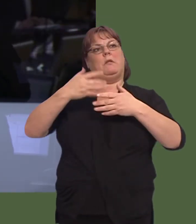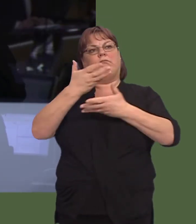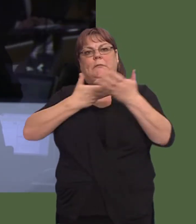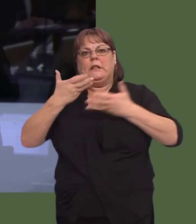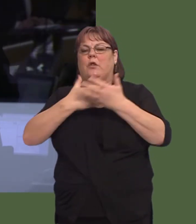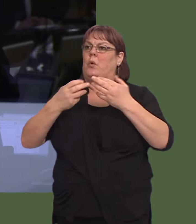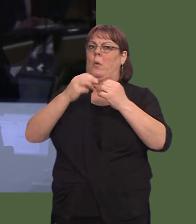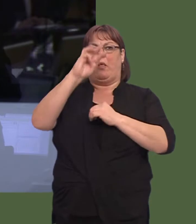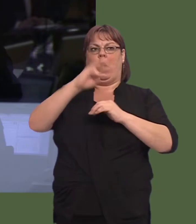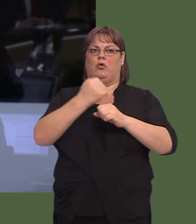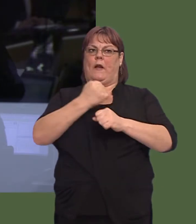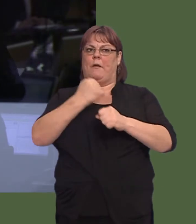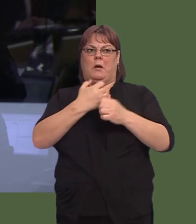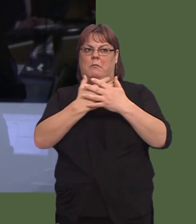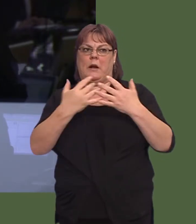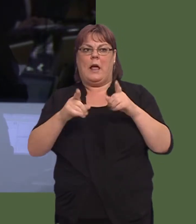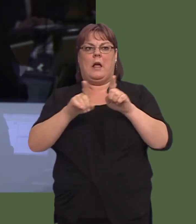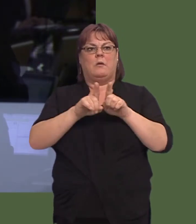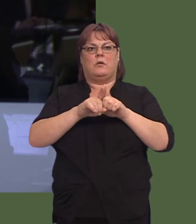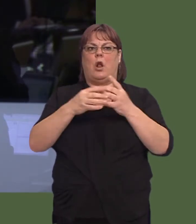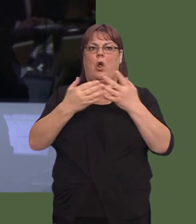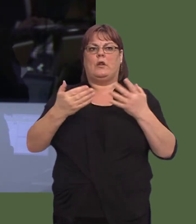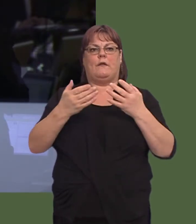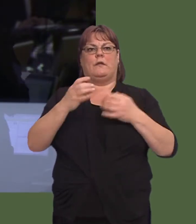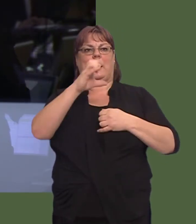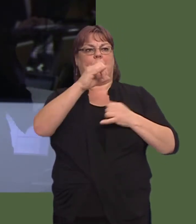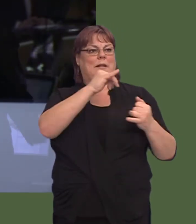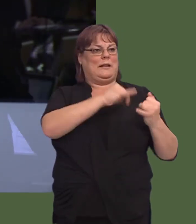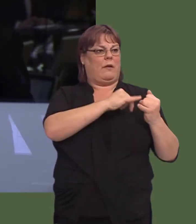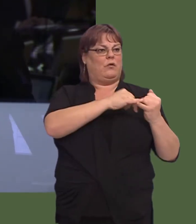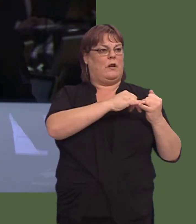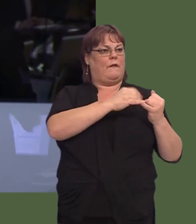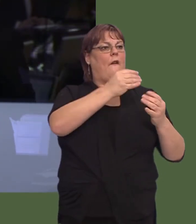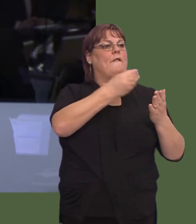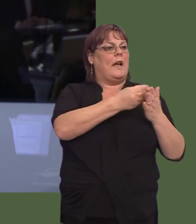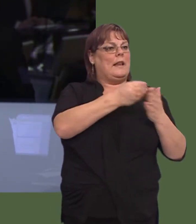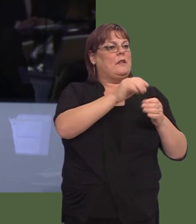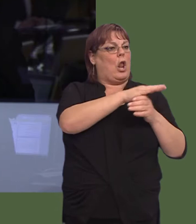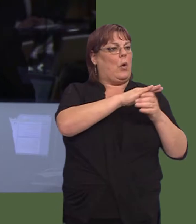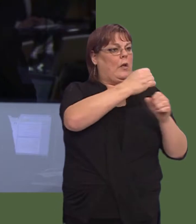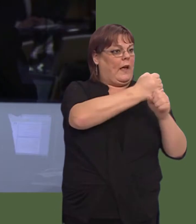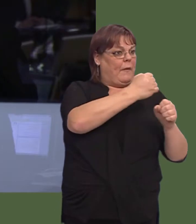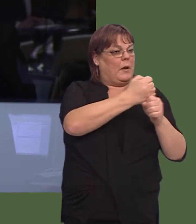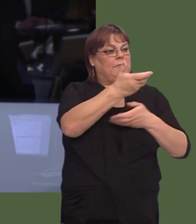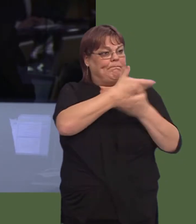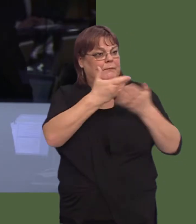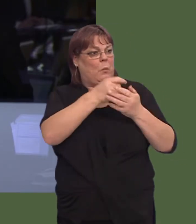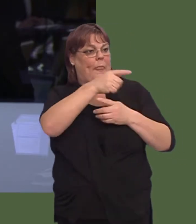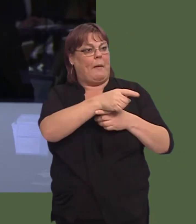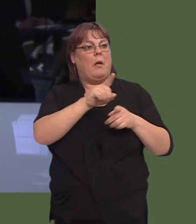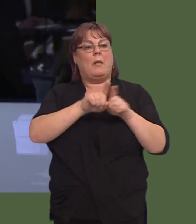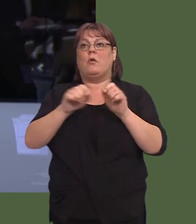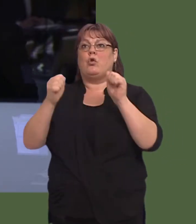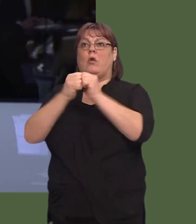numerous discussions with the Welsh Government, including a number of bilateral discussions with the Cabinet Secretary of Finance and Local Government, but there's agreement between